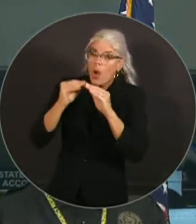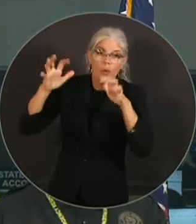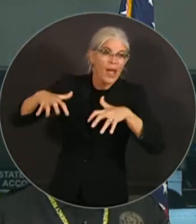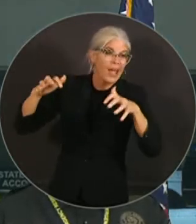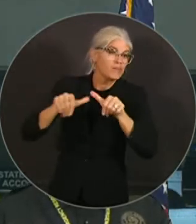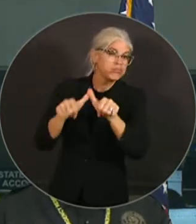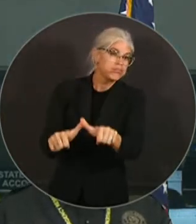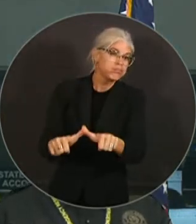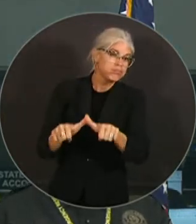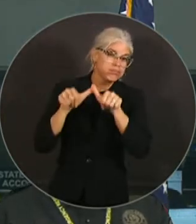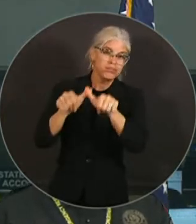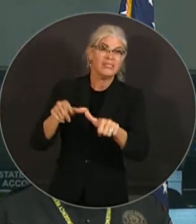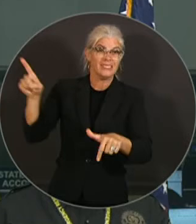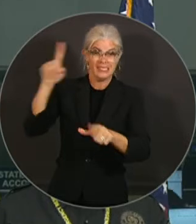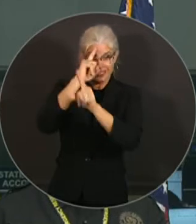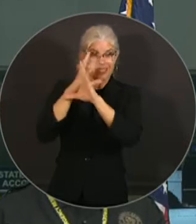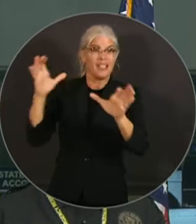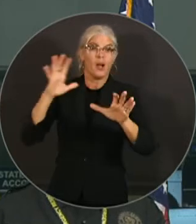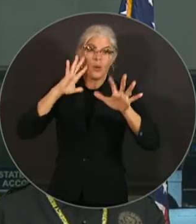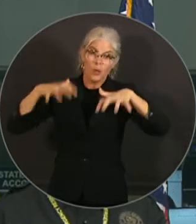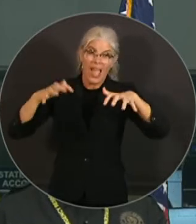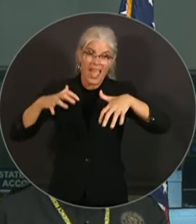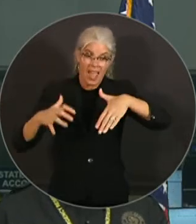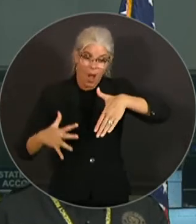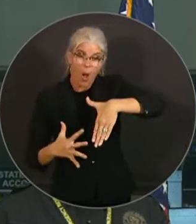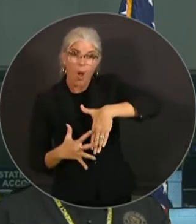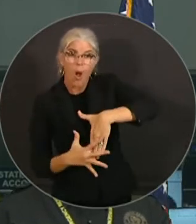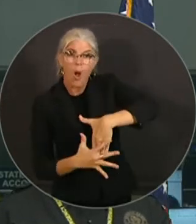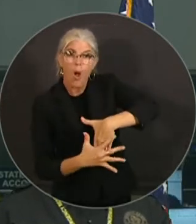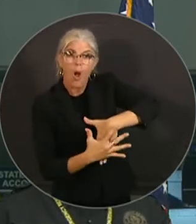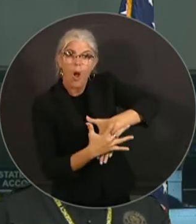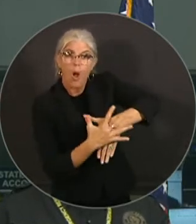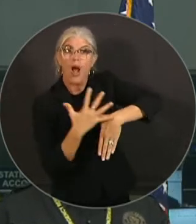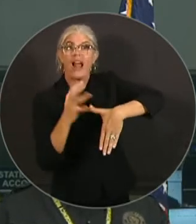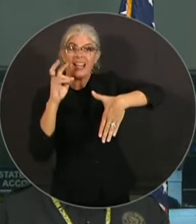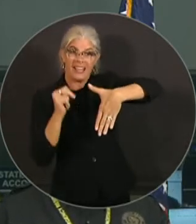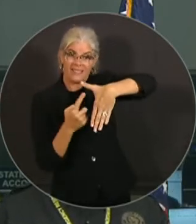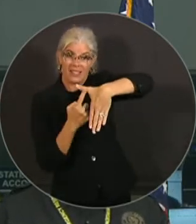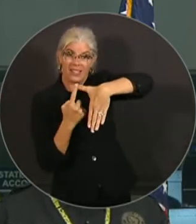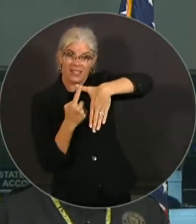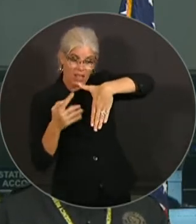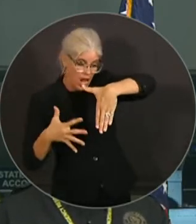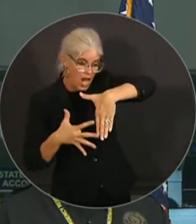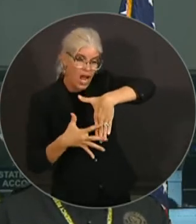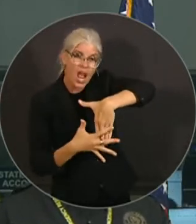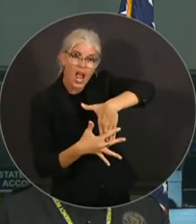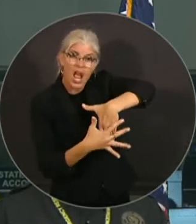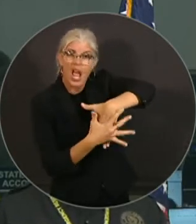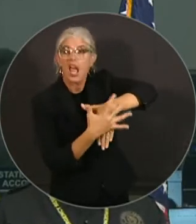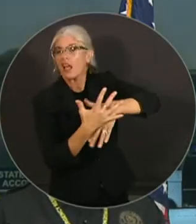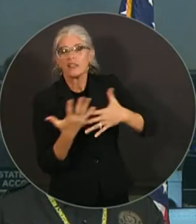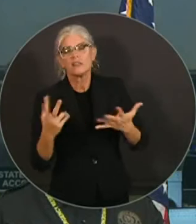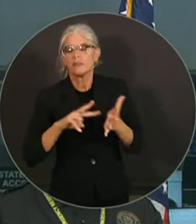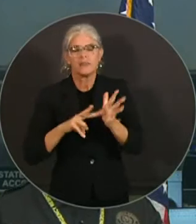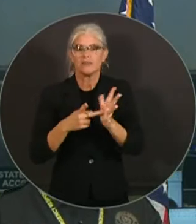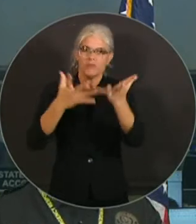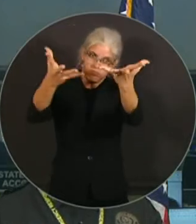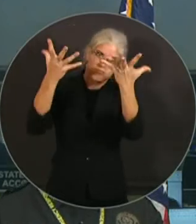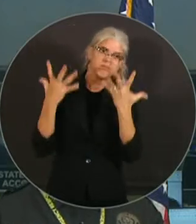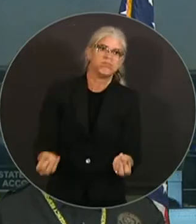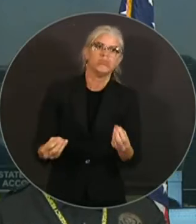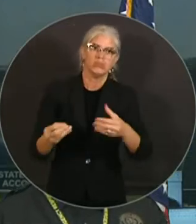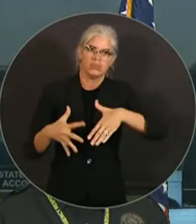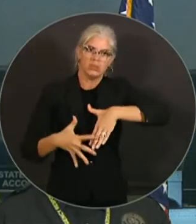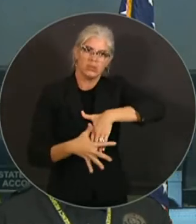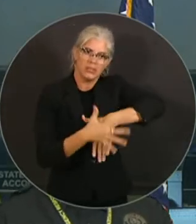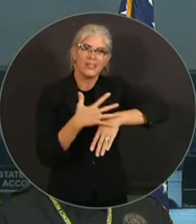forecast to be a hurricane all the way across the peninsula. We expect it to be a very large vegetative debris event. We're staging our resources